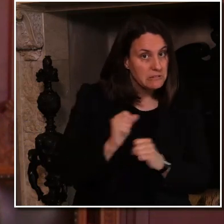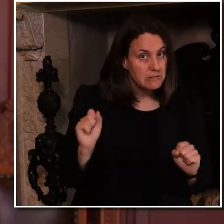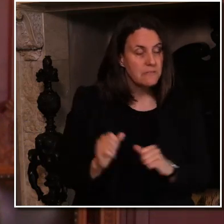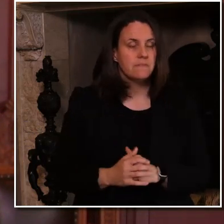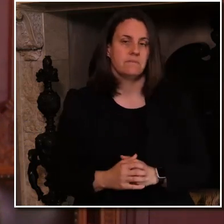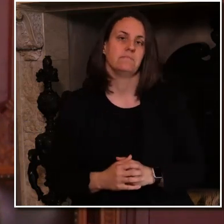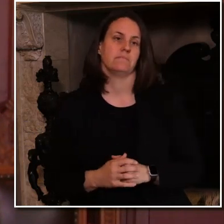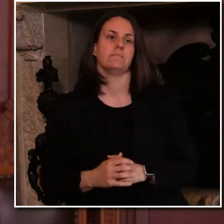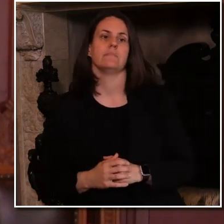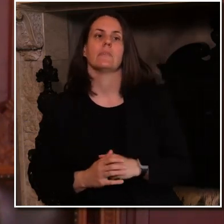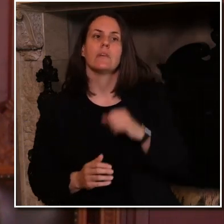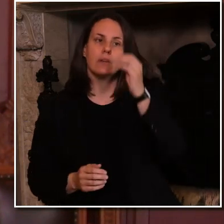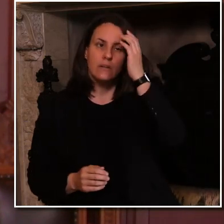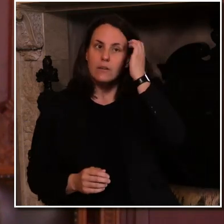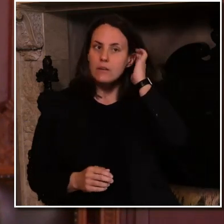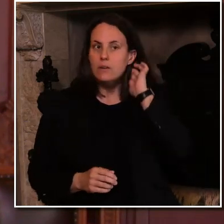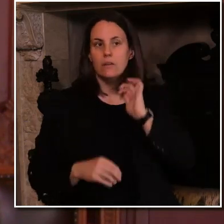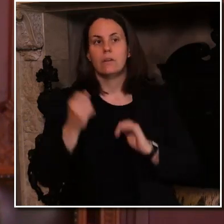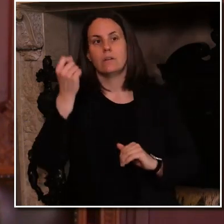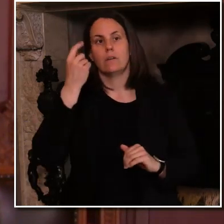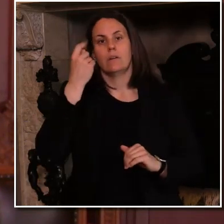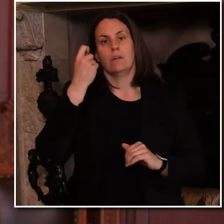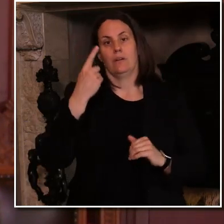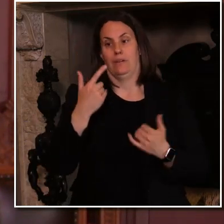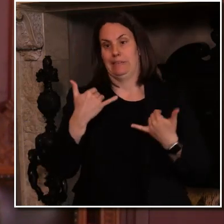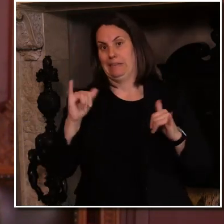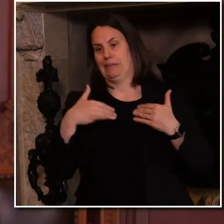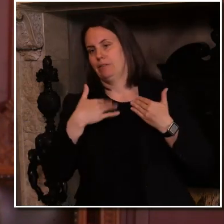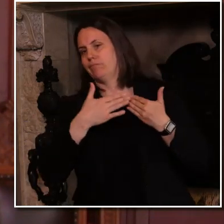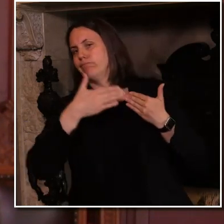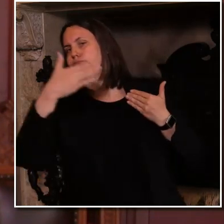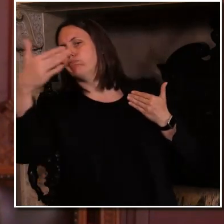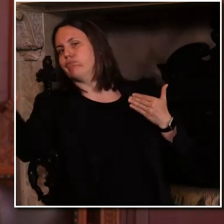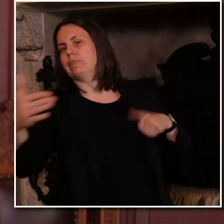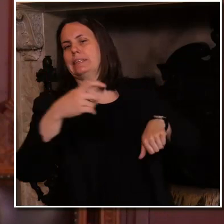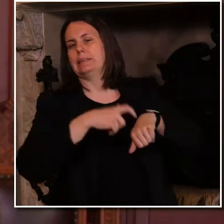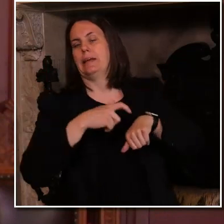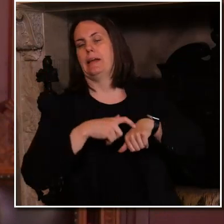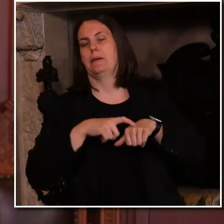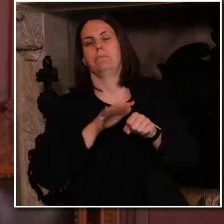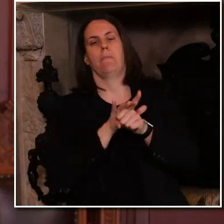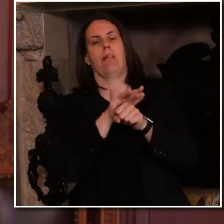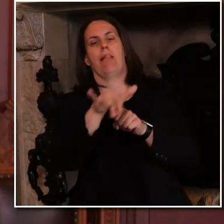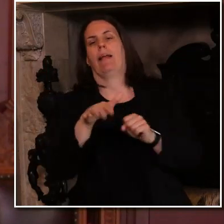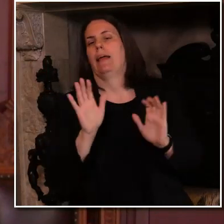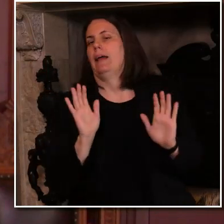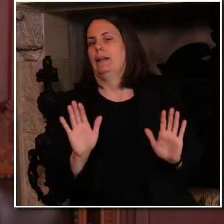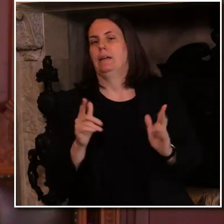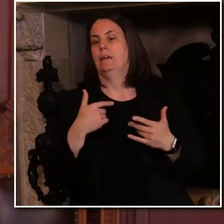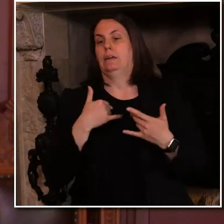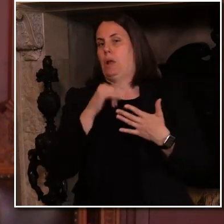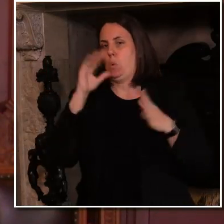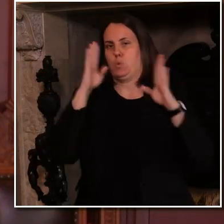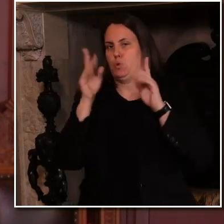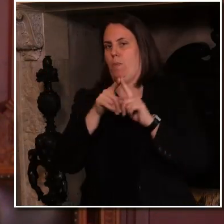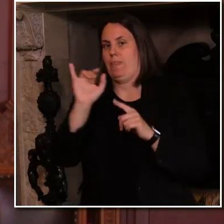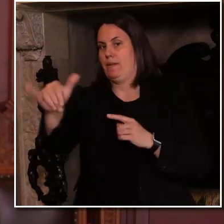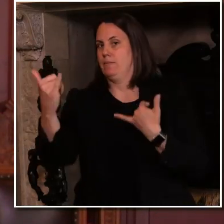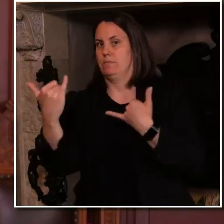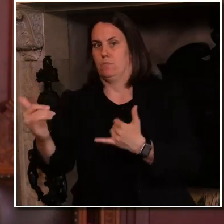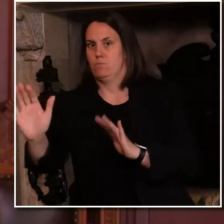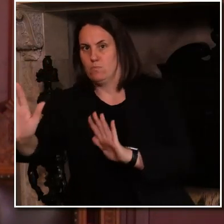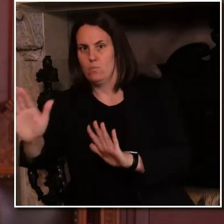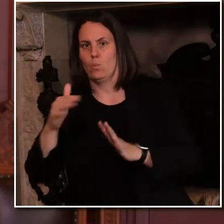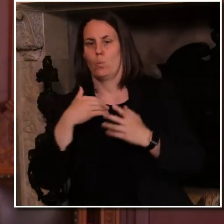months off from that, and so I don't want to say this is how it's going to happen, but those discussions are happening on a regular basis, not only here, but I